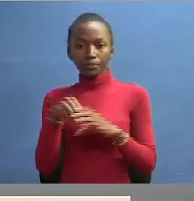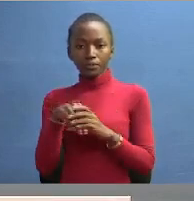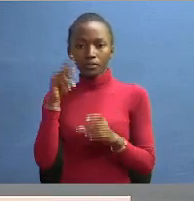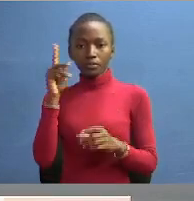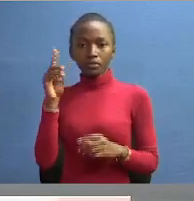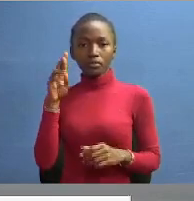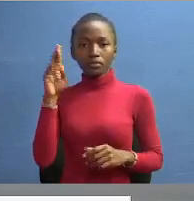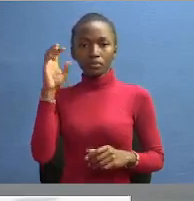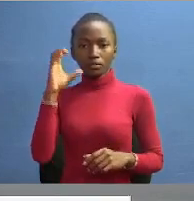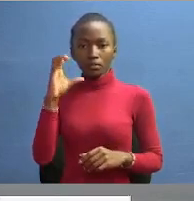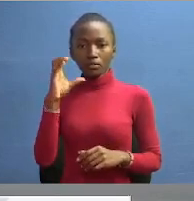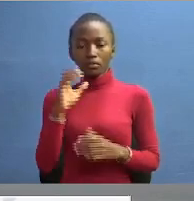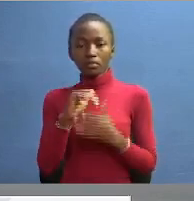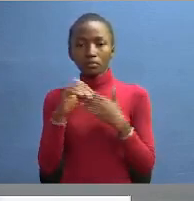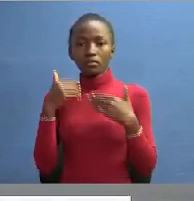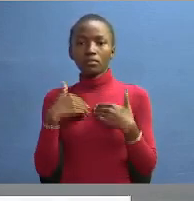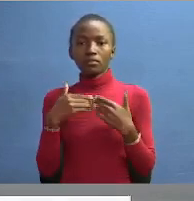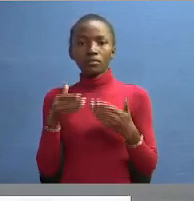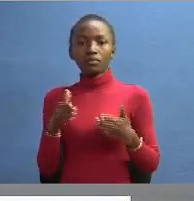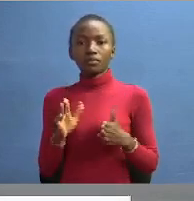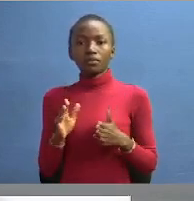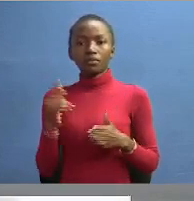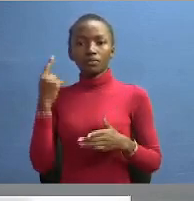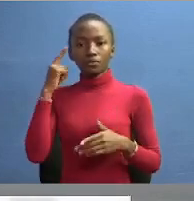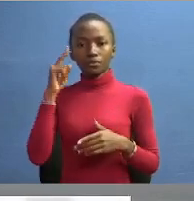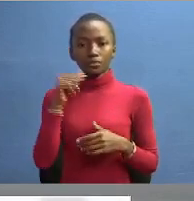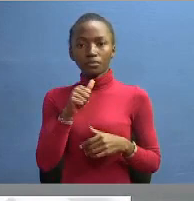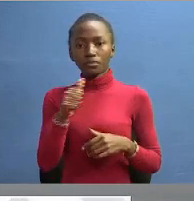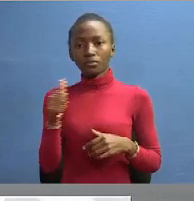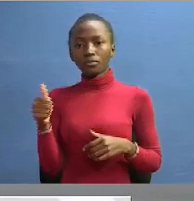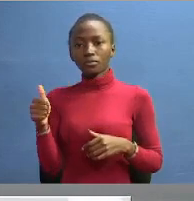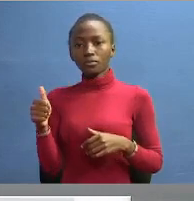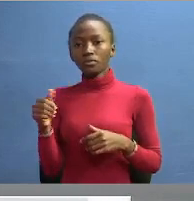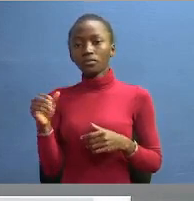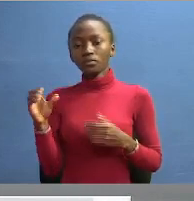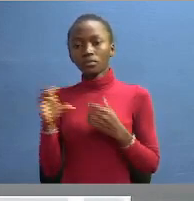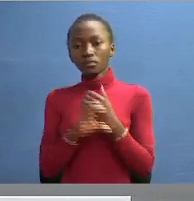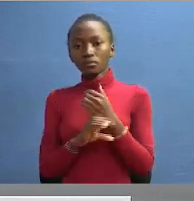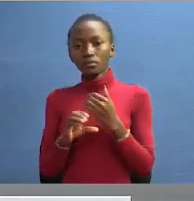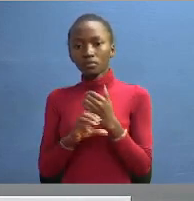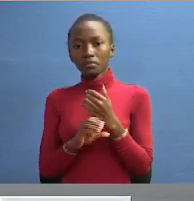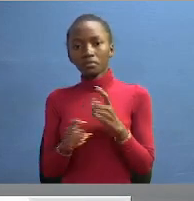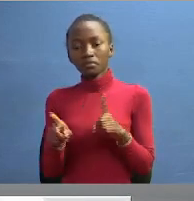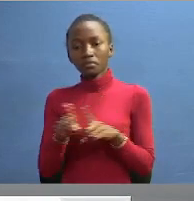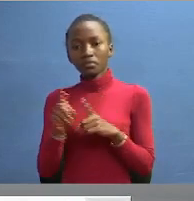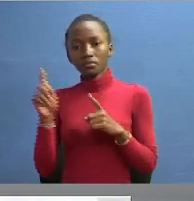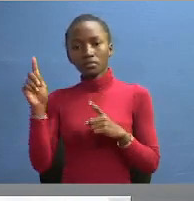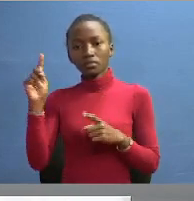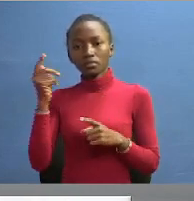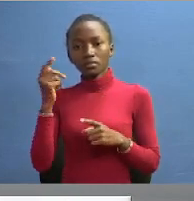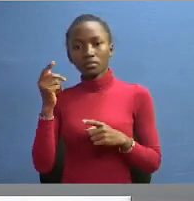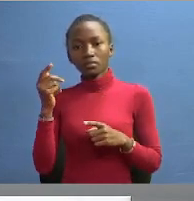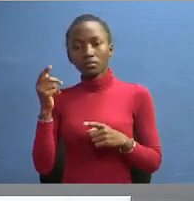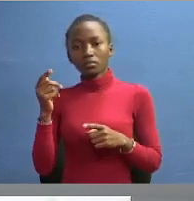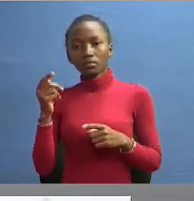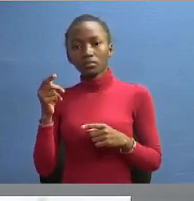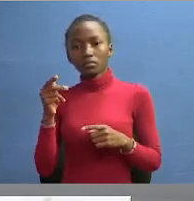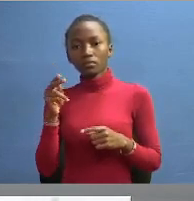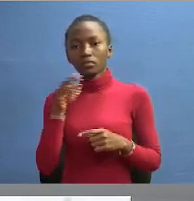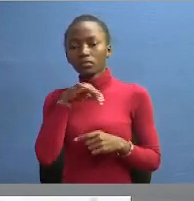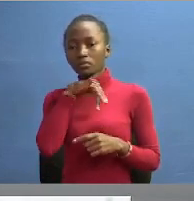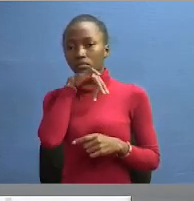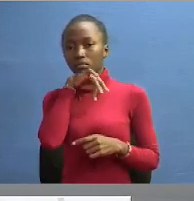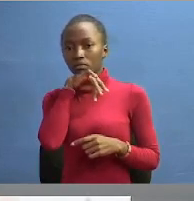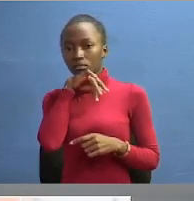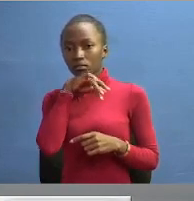there a way that for the rest of us, the rest of the countries, that is Kenya, Uganda, Rwanda, Burundi, all